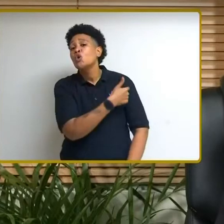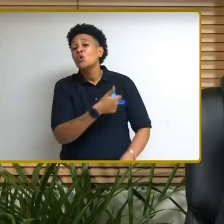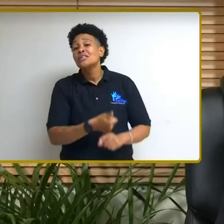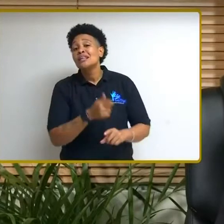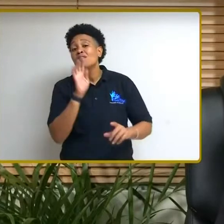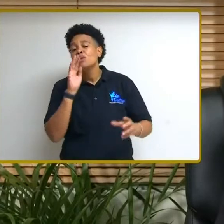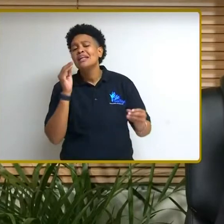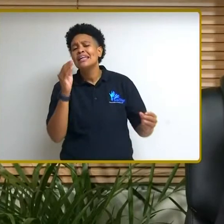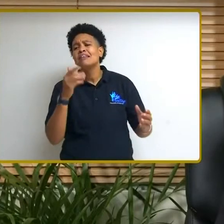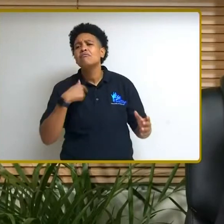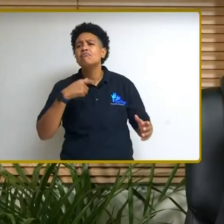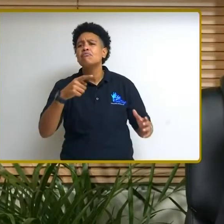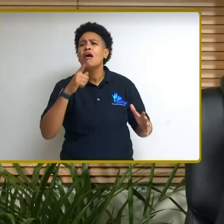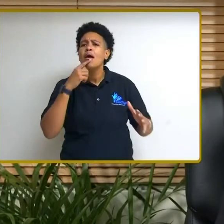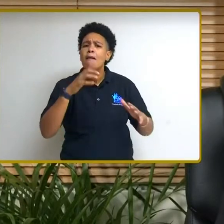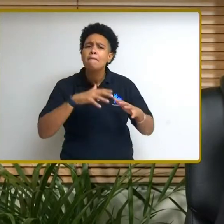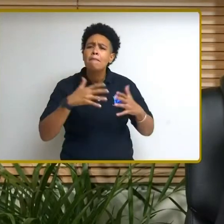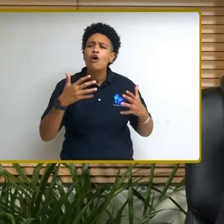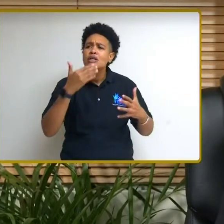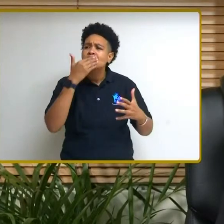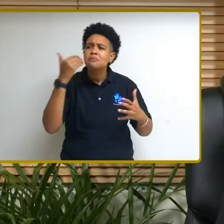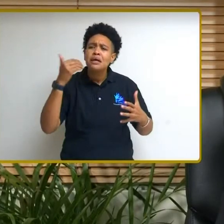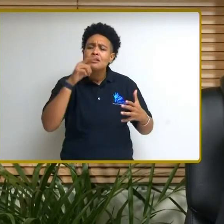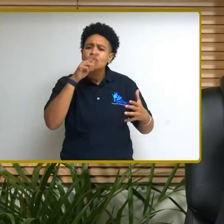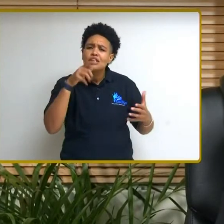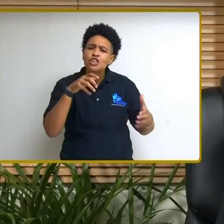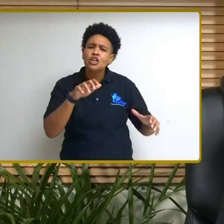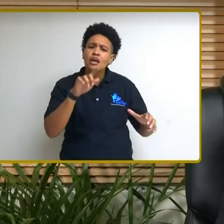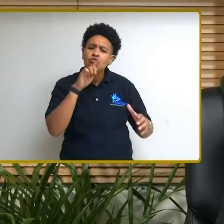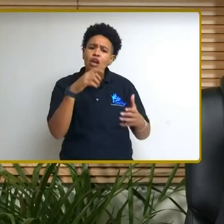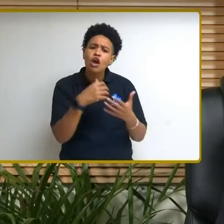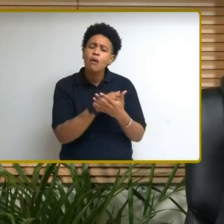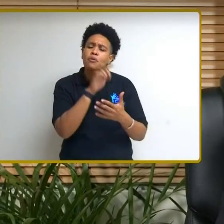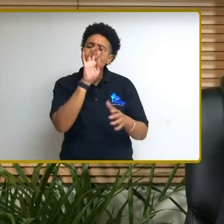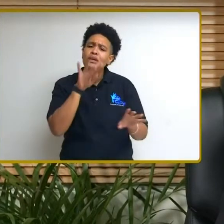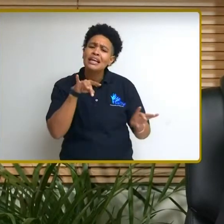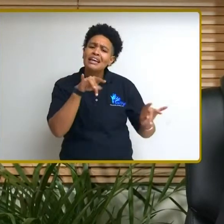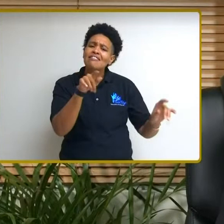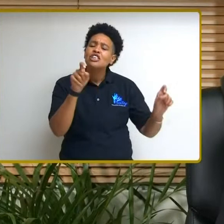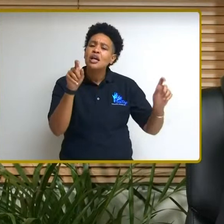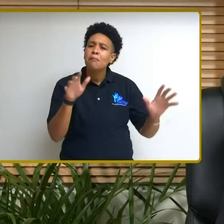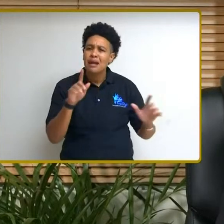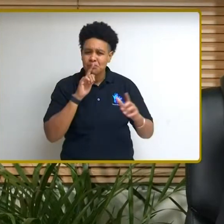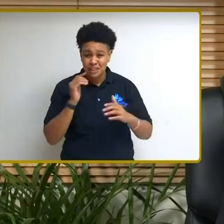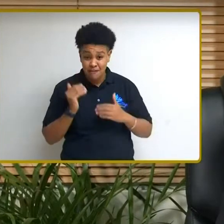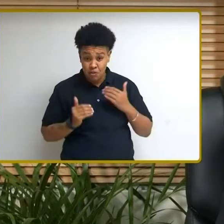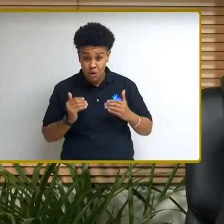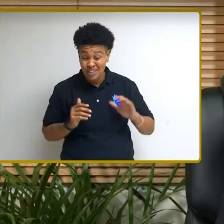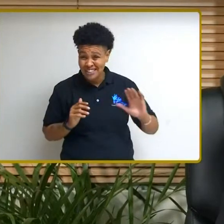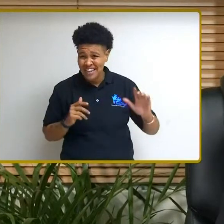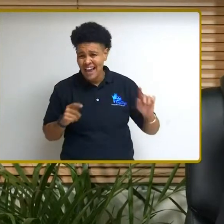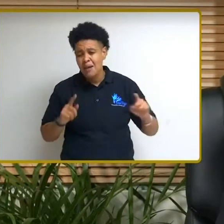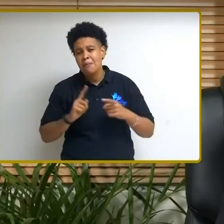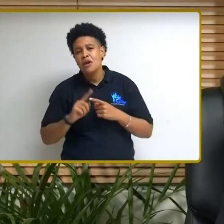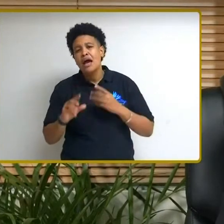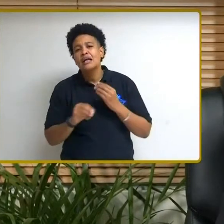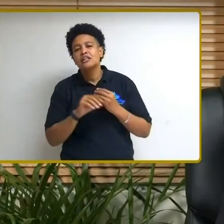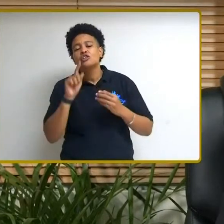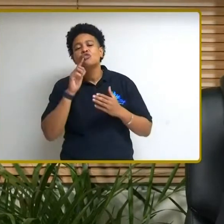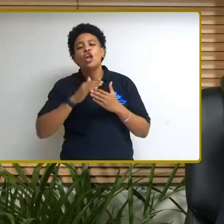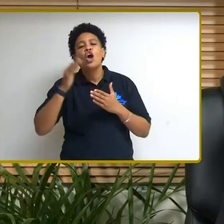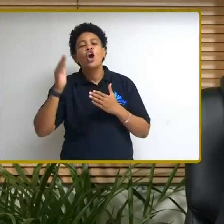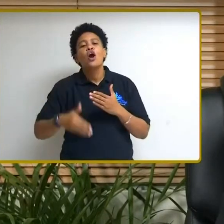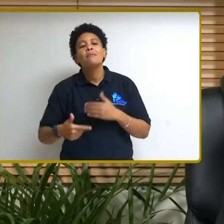give us a much better chance at efficient management of the process and, of course, to complete